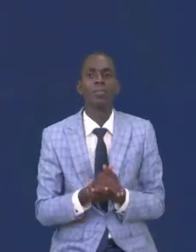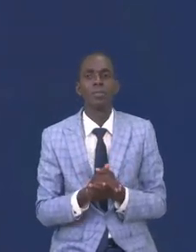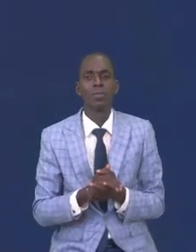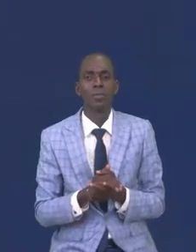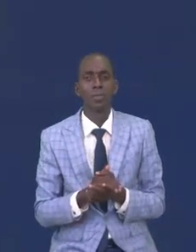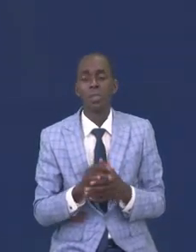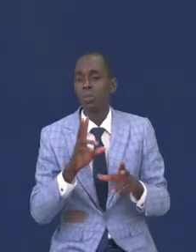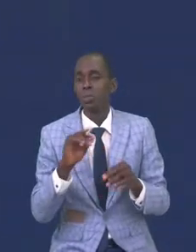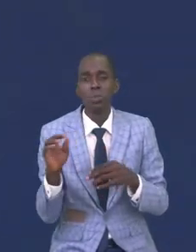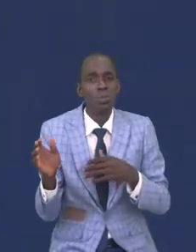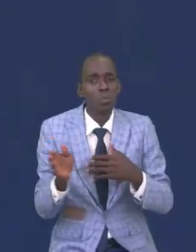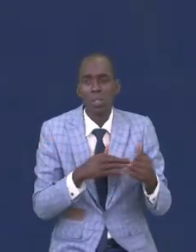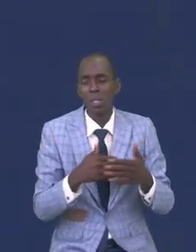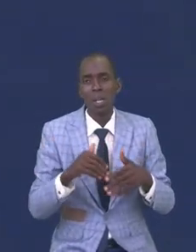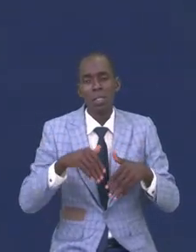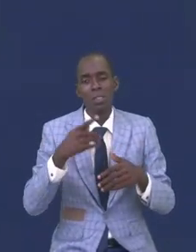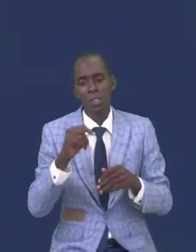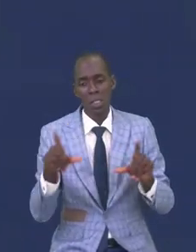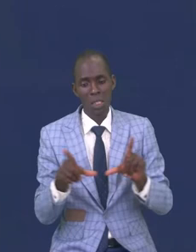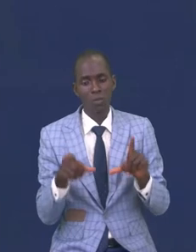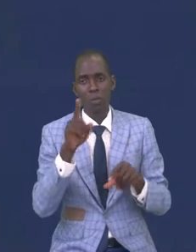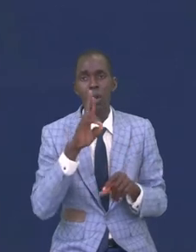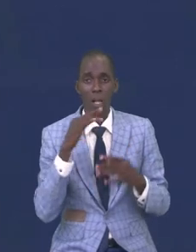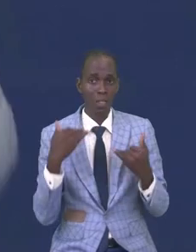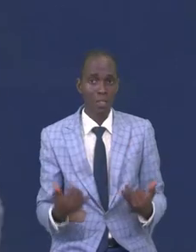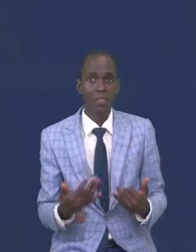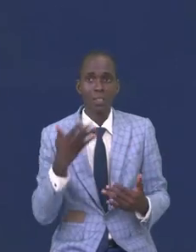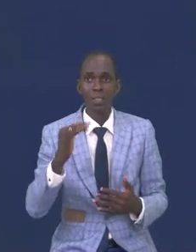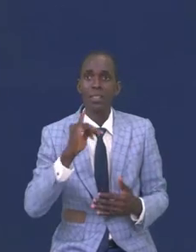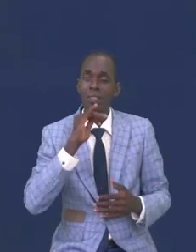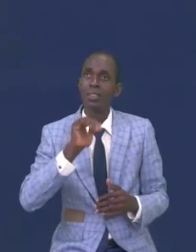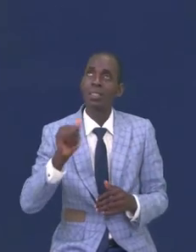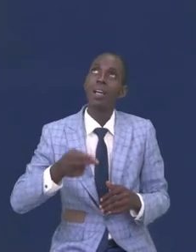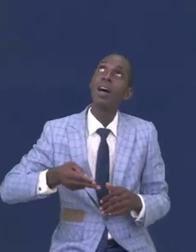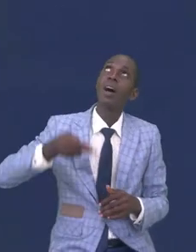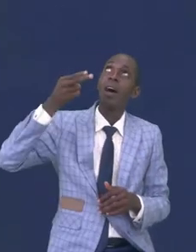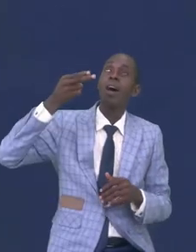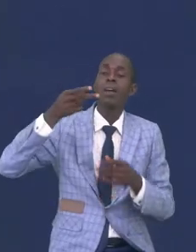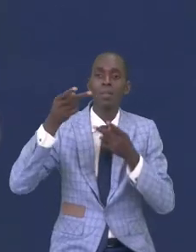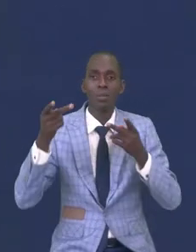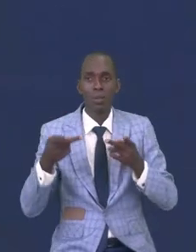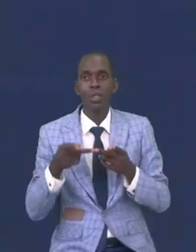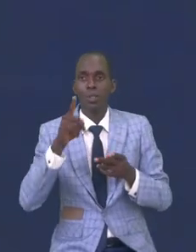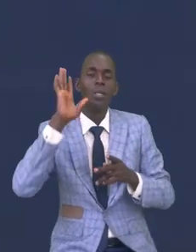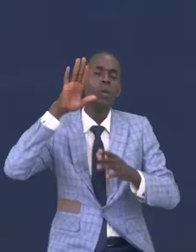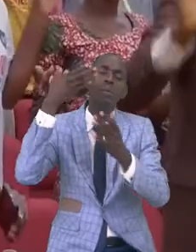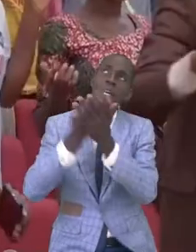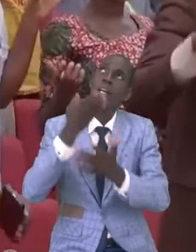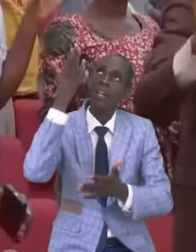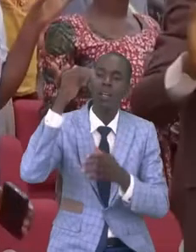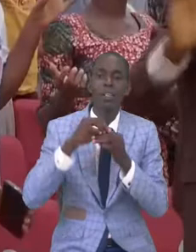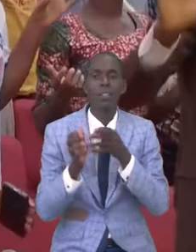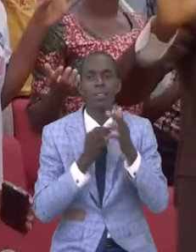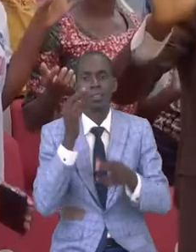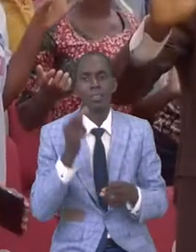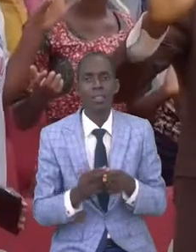Amen. No matter at what level you are now, that's a higher height. Amen. You will get there. Amen.